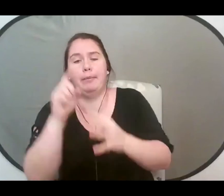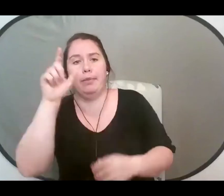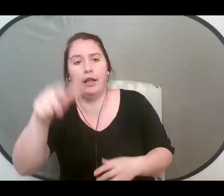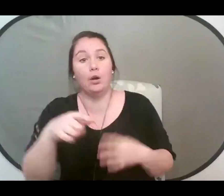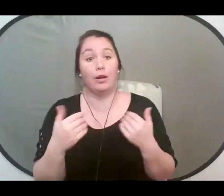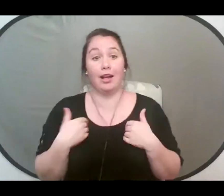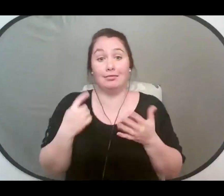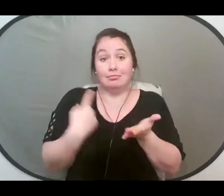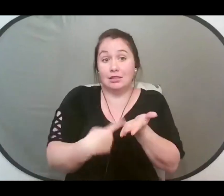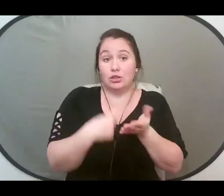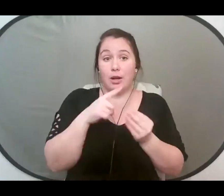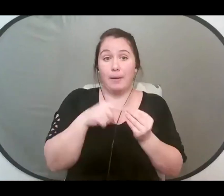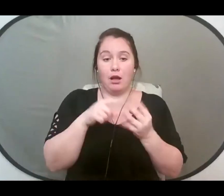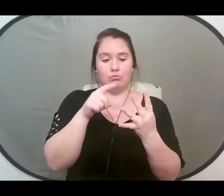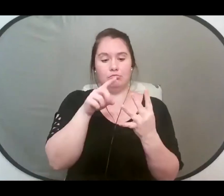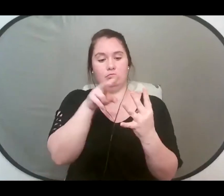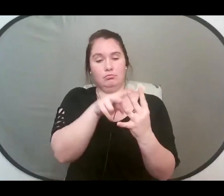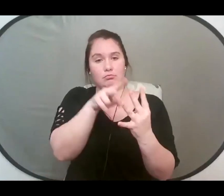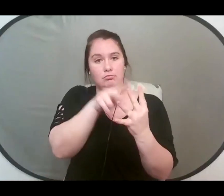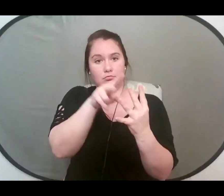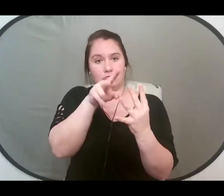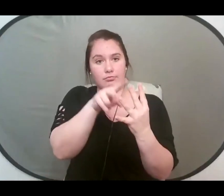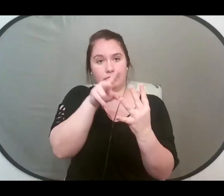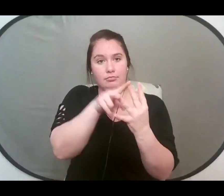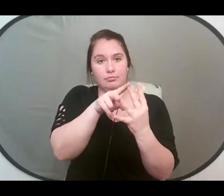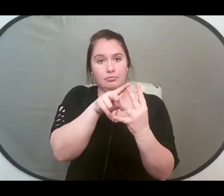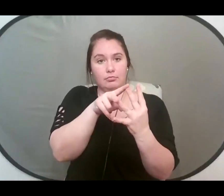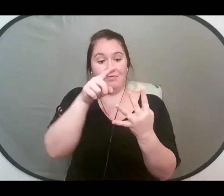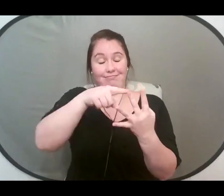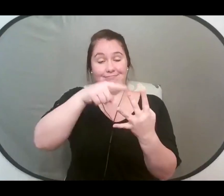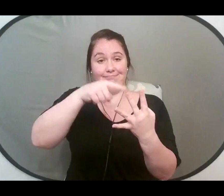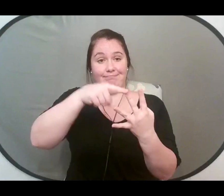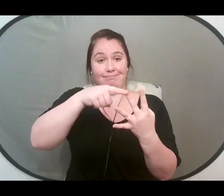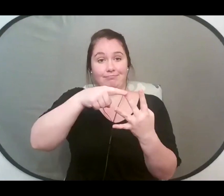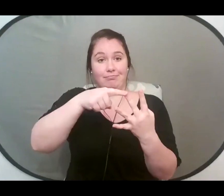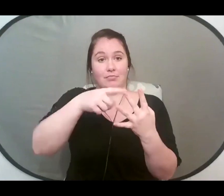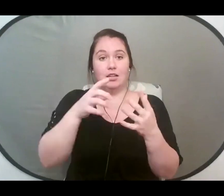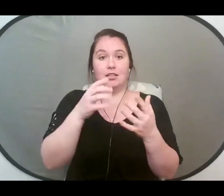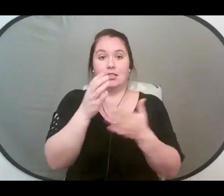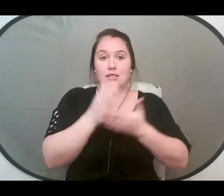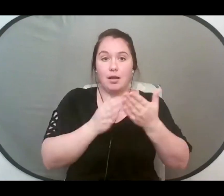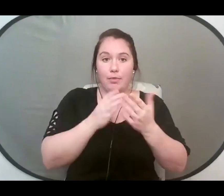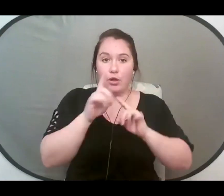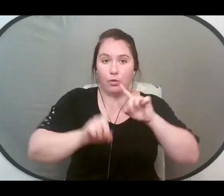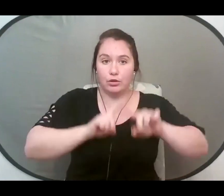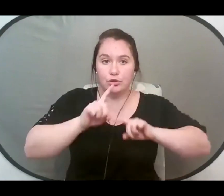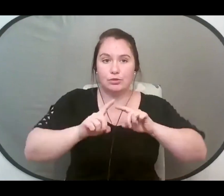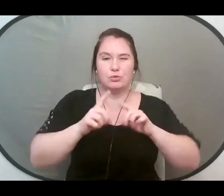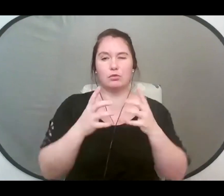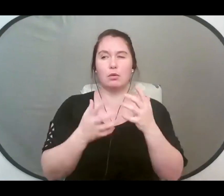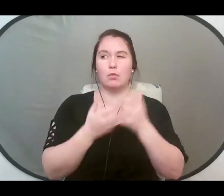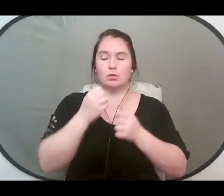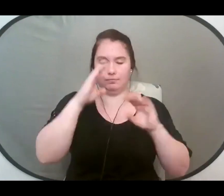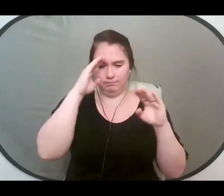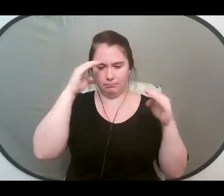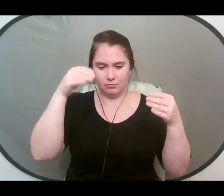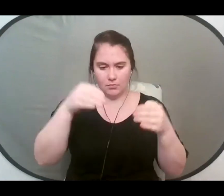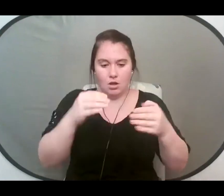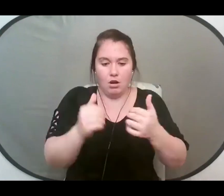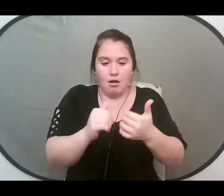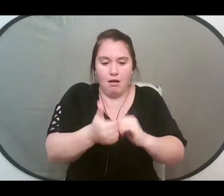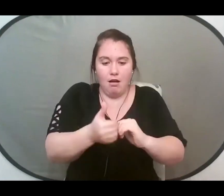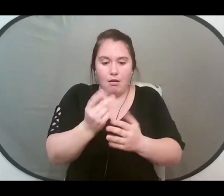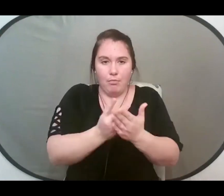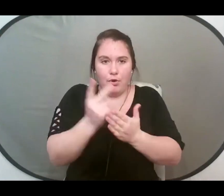2 and option number 3. On option number 2, some of the questions were really about how are programs like